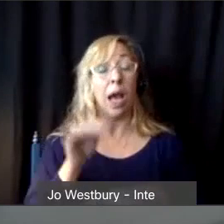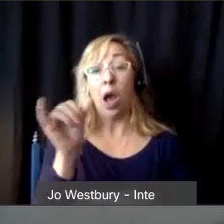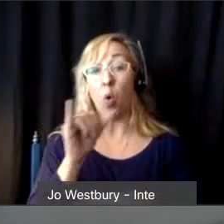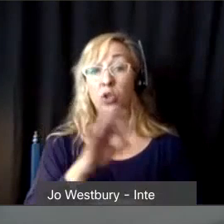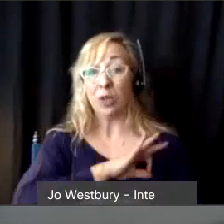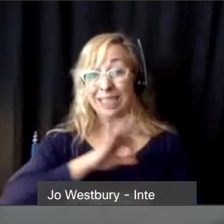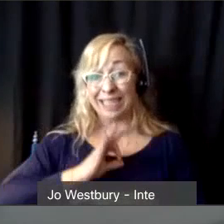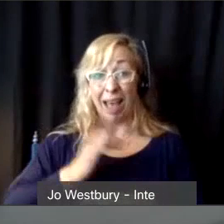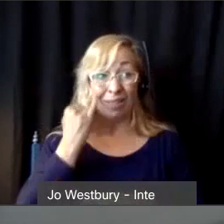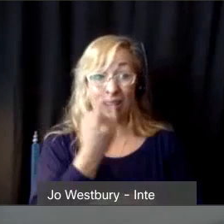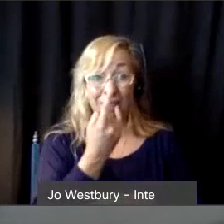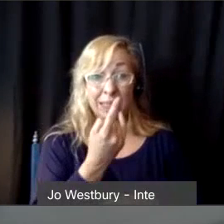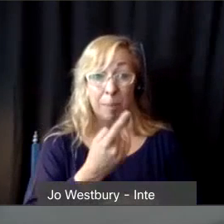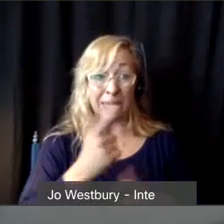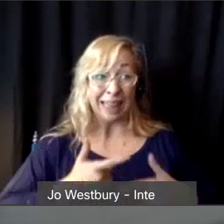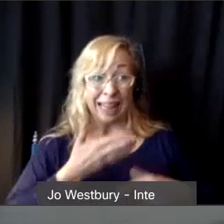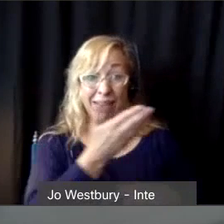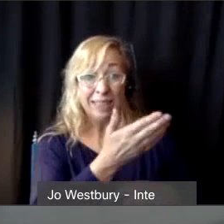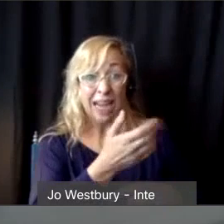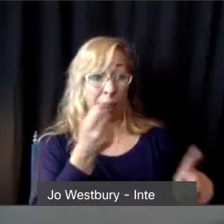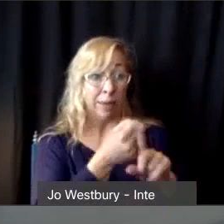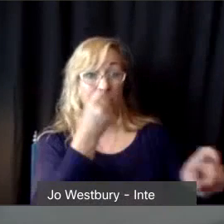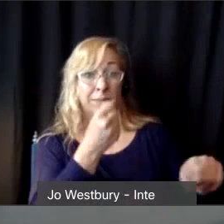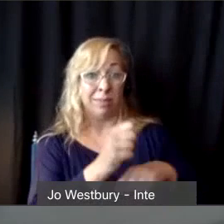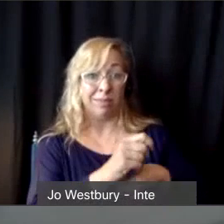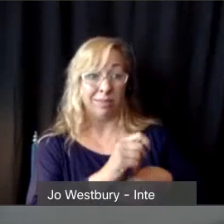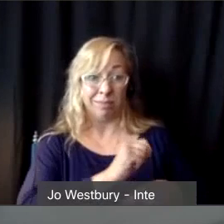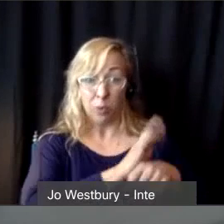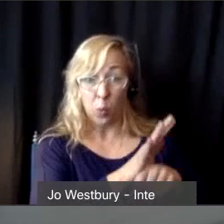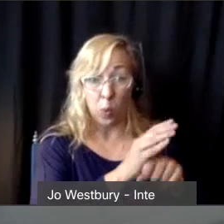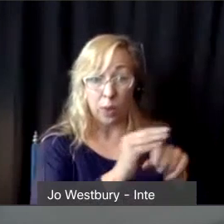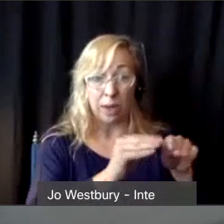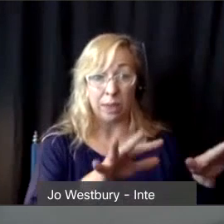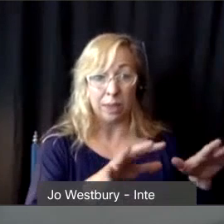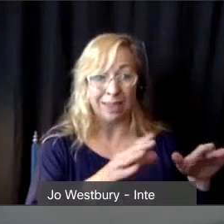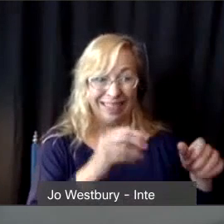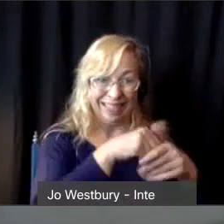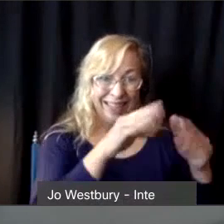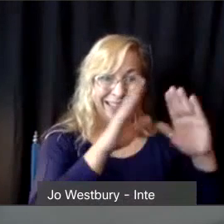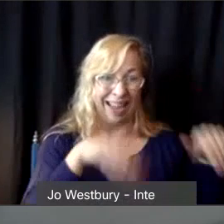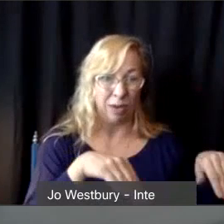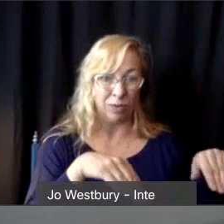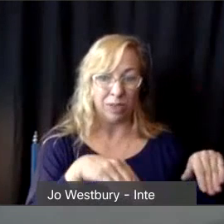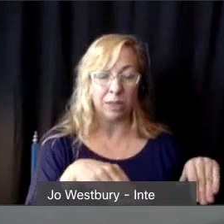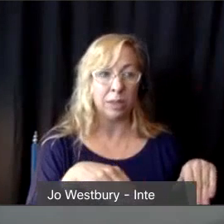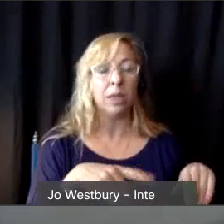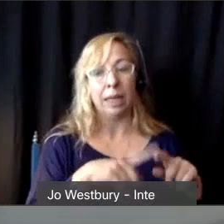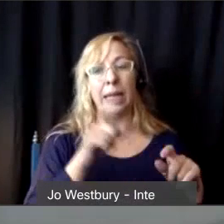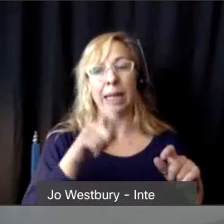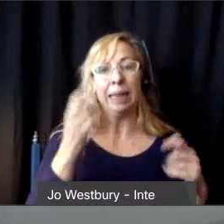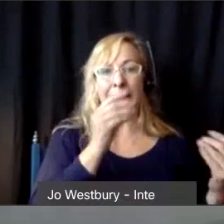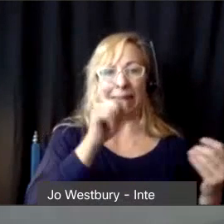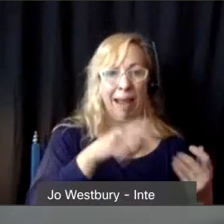outbreaks at the home should they occur within 14 days of a visit, and recommend